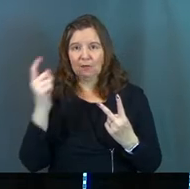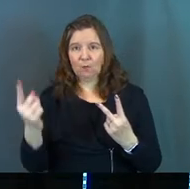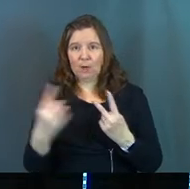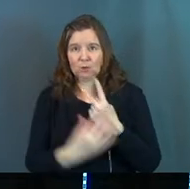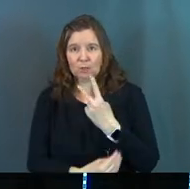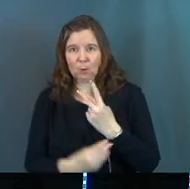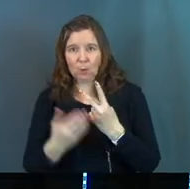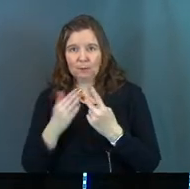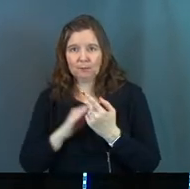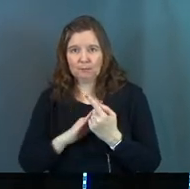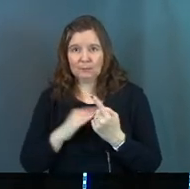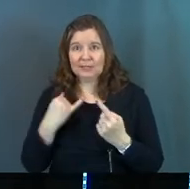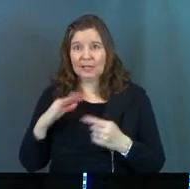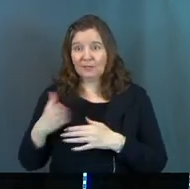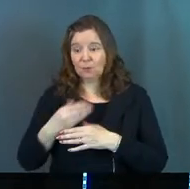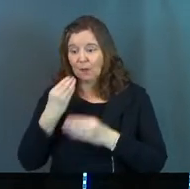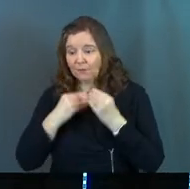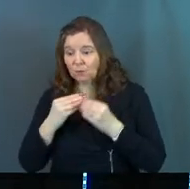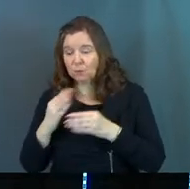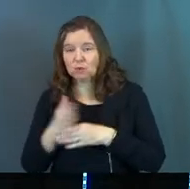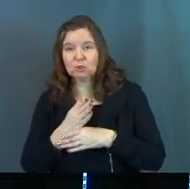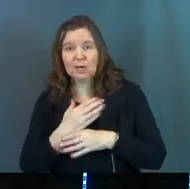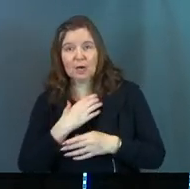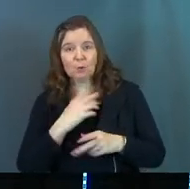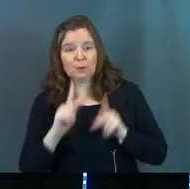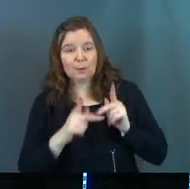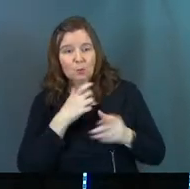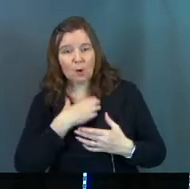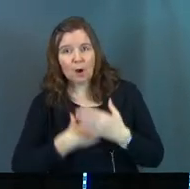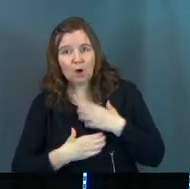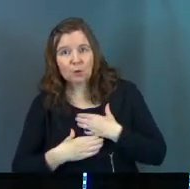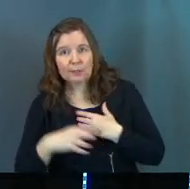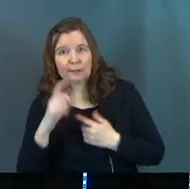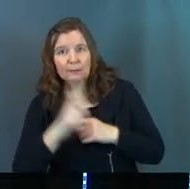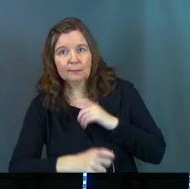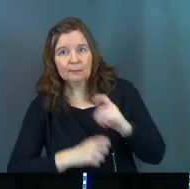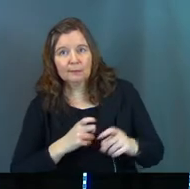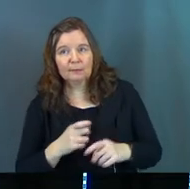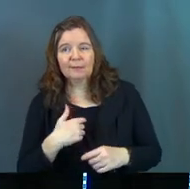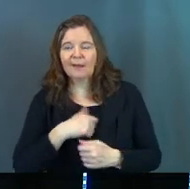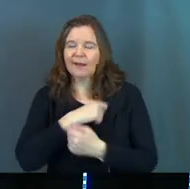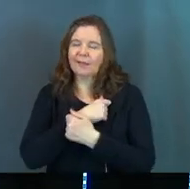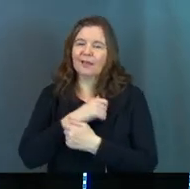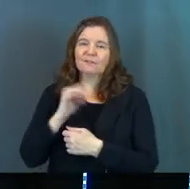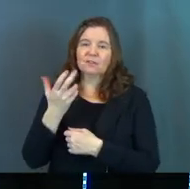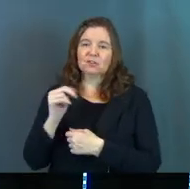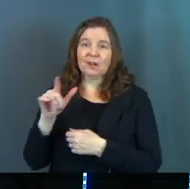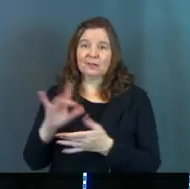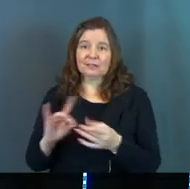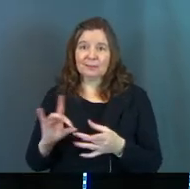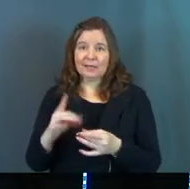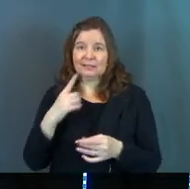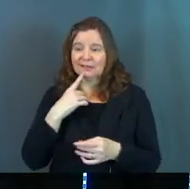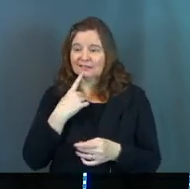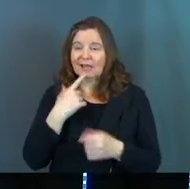If you have food, share it with those who are hungry. I love that John in this passage doesn't say, give both your